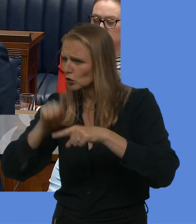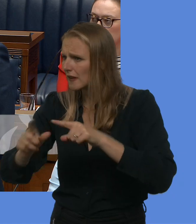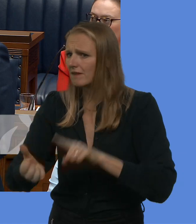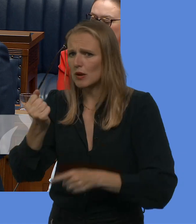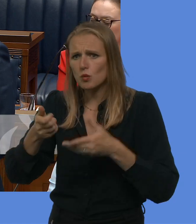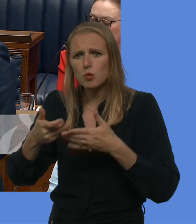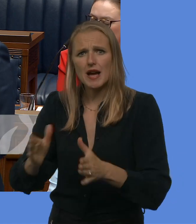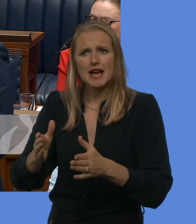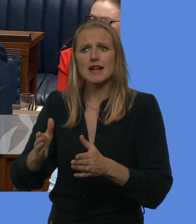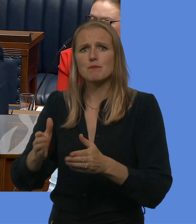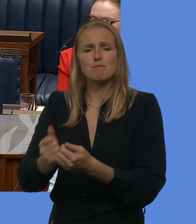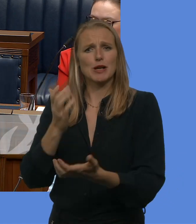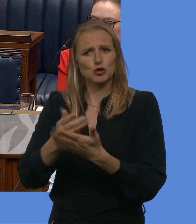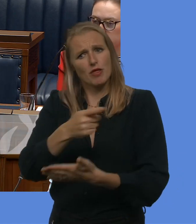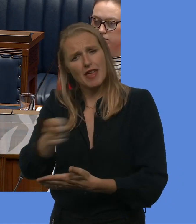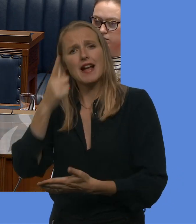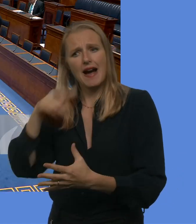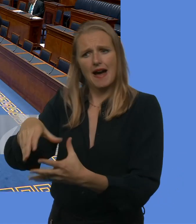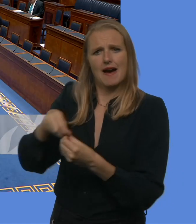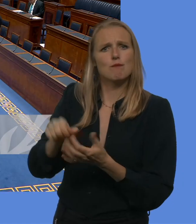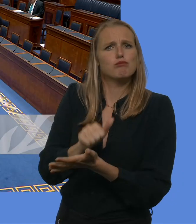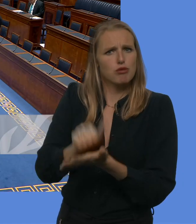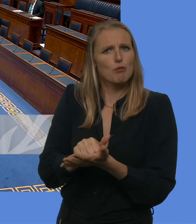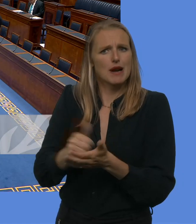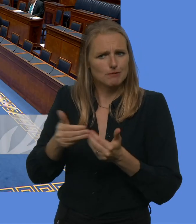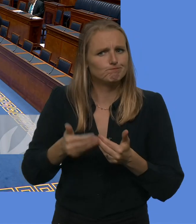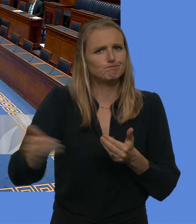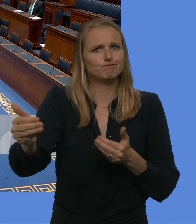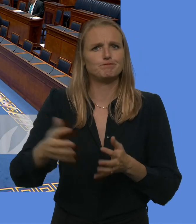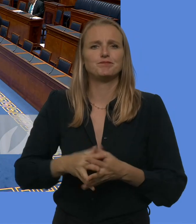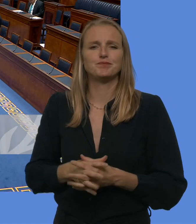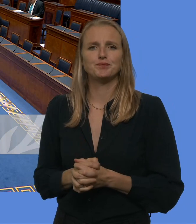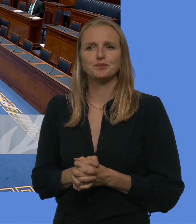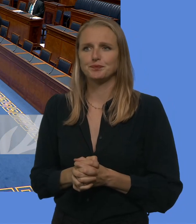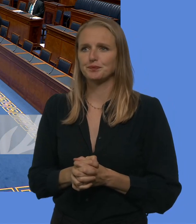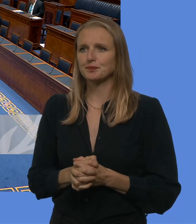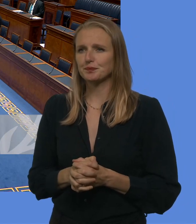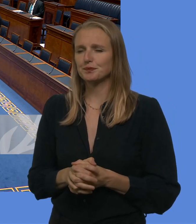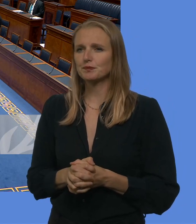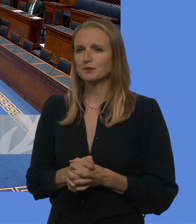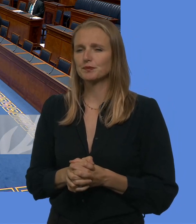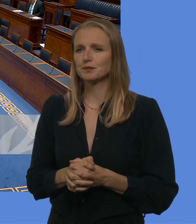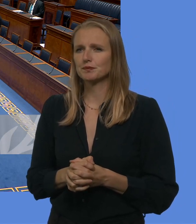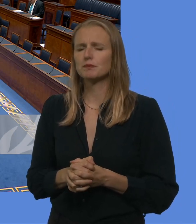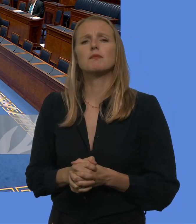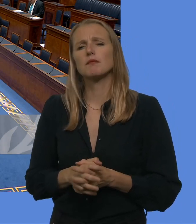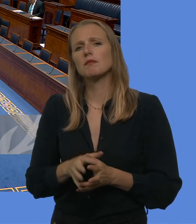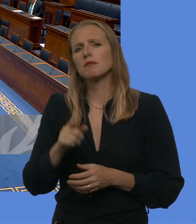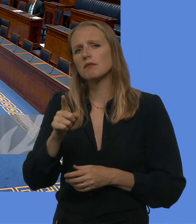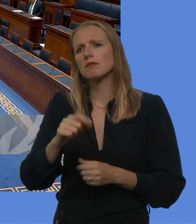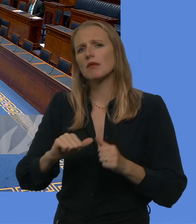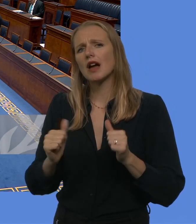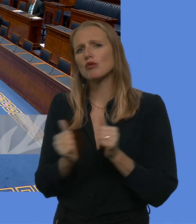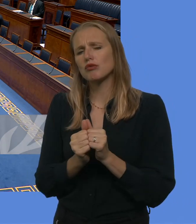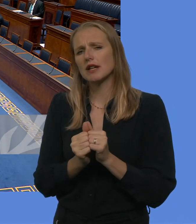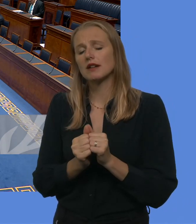forward that will resolve this permanently. Al Robinson. Would the Minister agree with me that book reading is